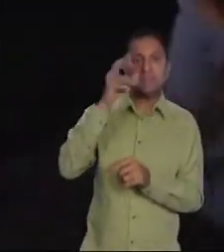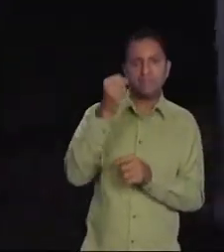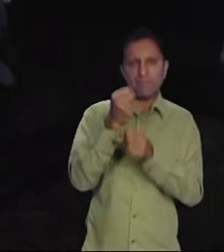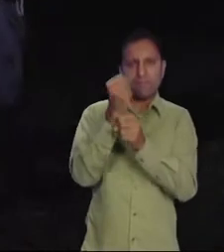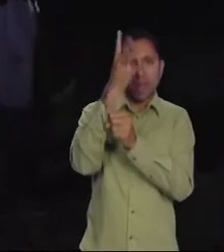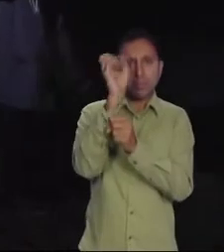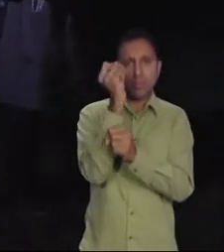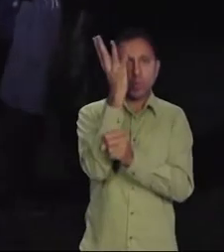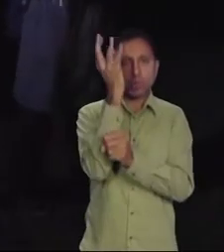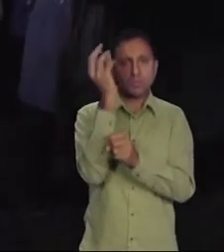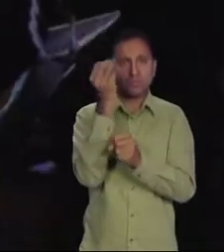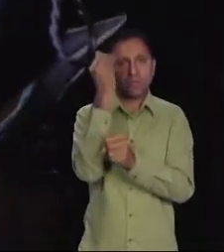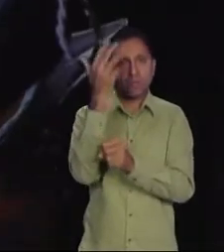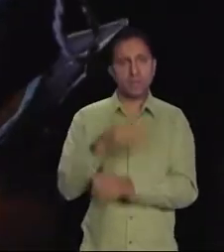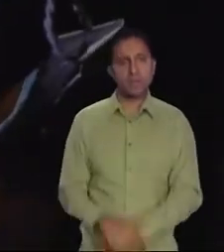Stop.